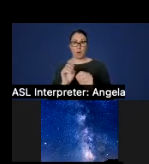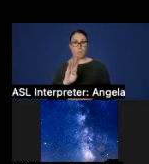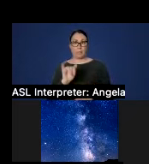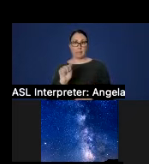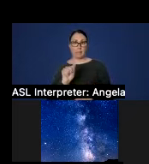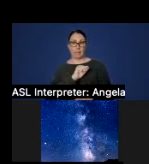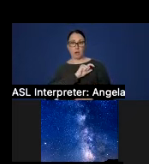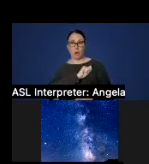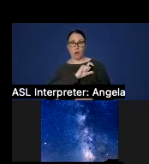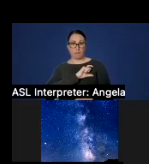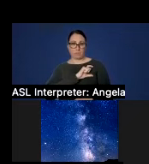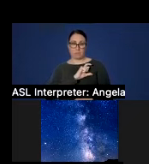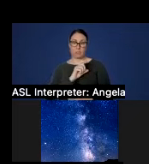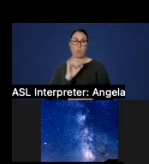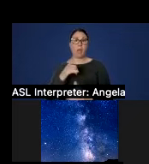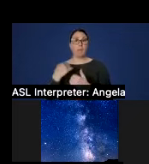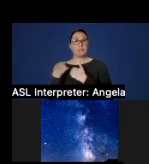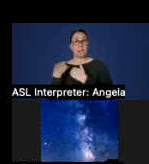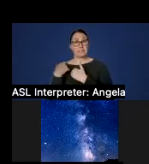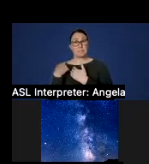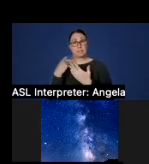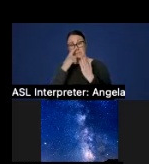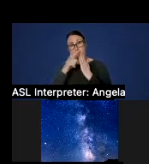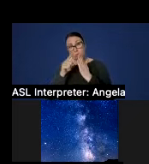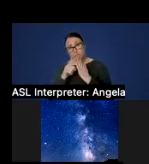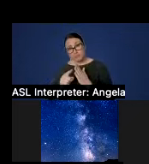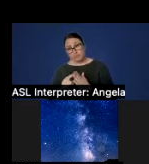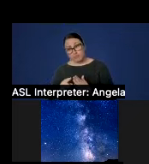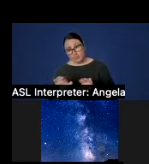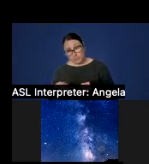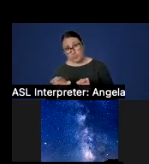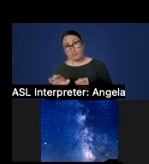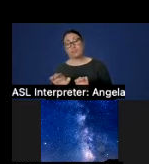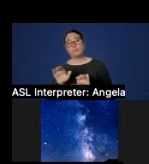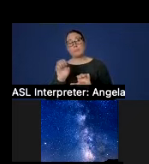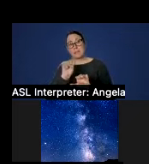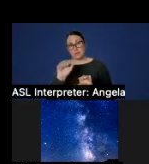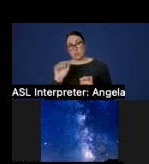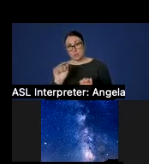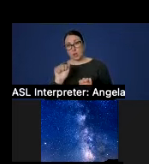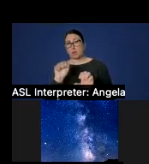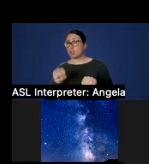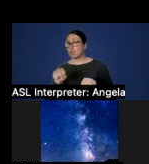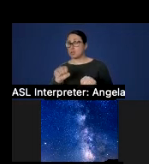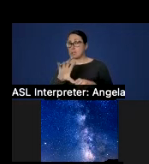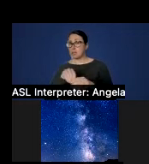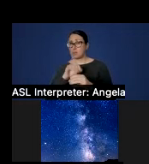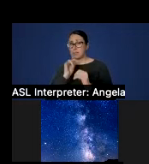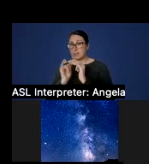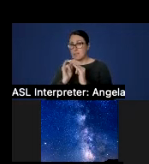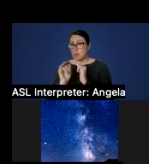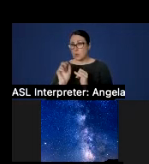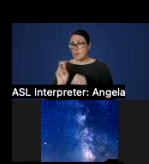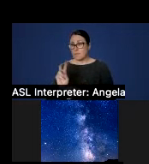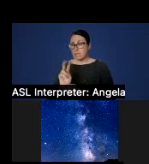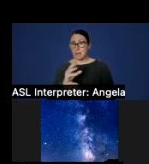that responsibility is to conduct the investigation of a sexual assault, which could include interview the victim, the perpetrator,